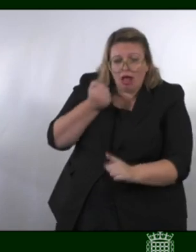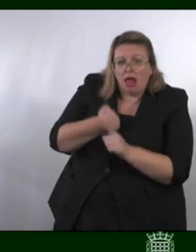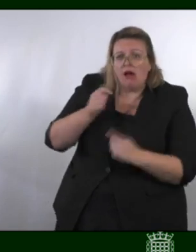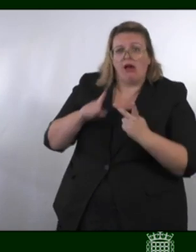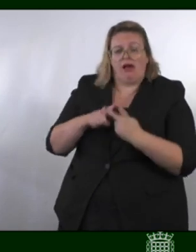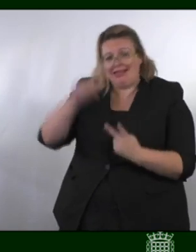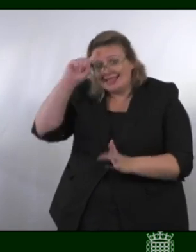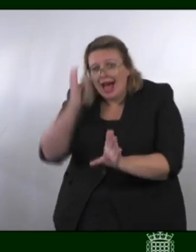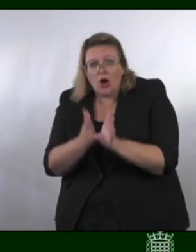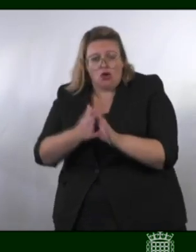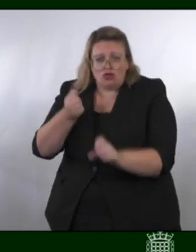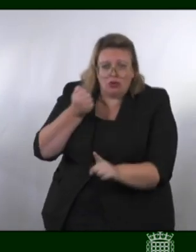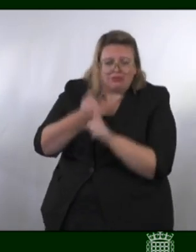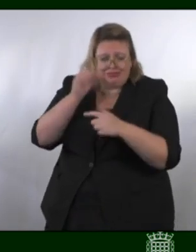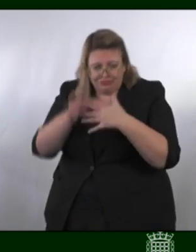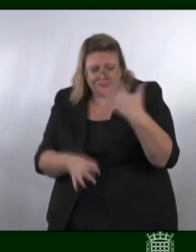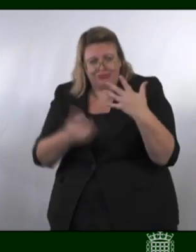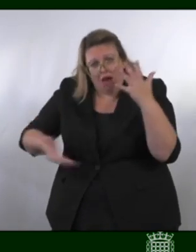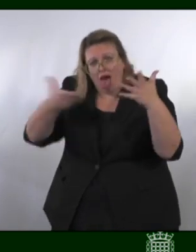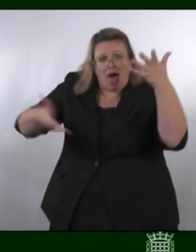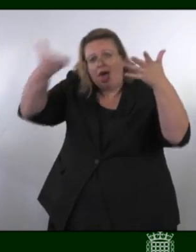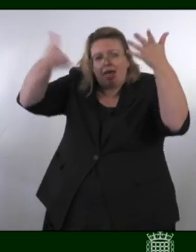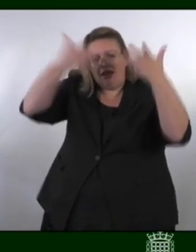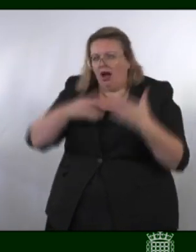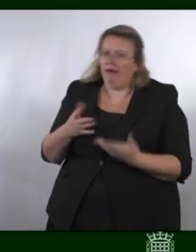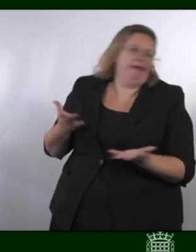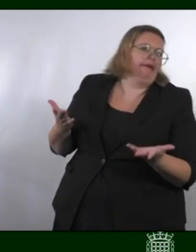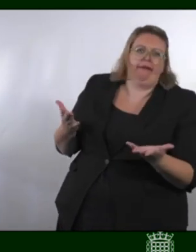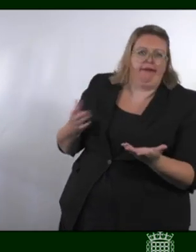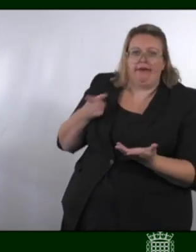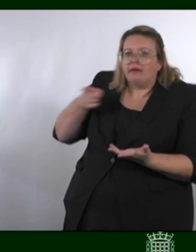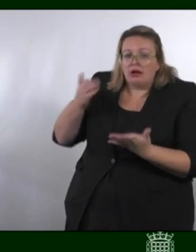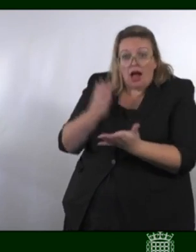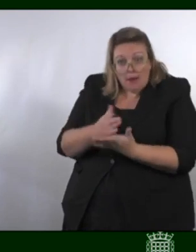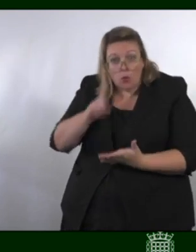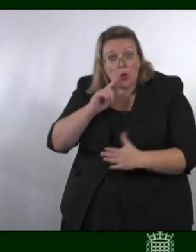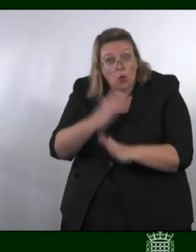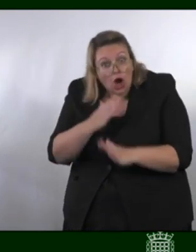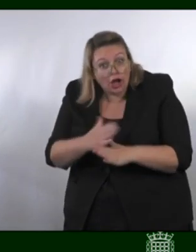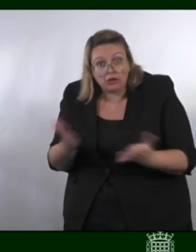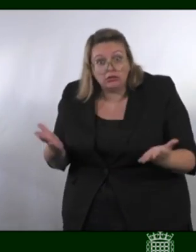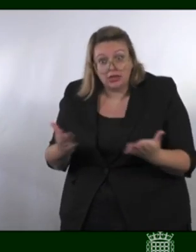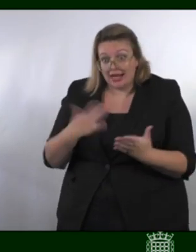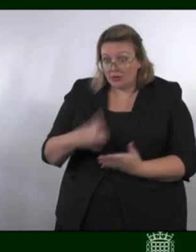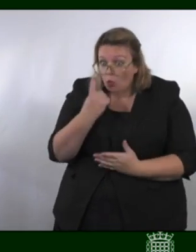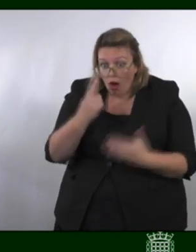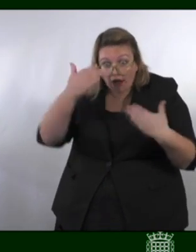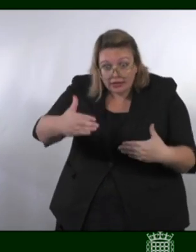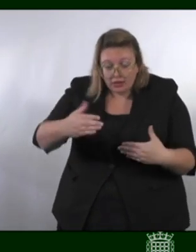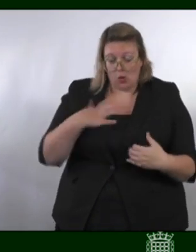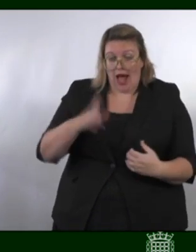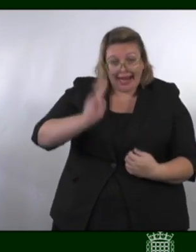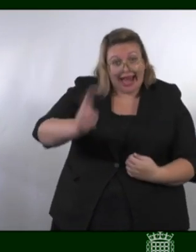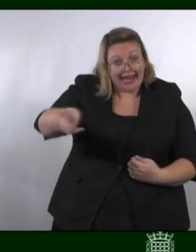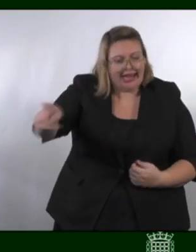that lockdown of that kind brings. He can't say how many circuit breakers he thinks would be necessary. He can't say